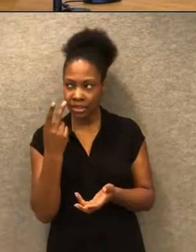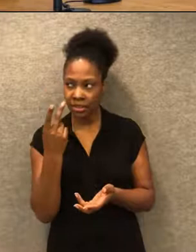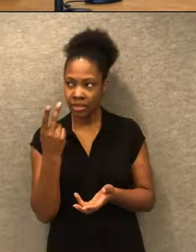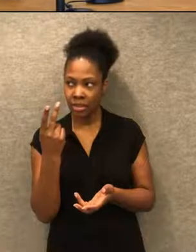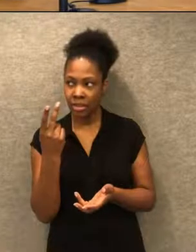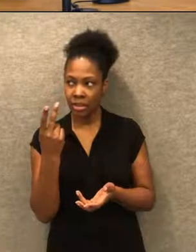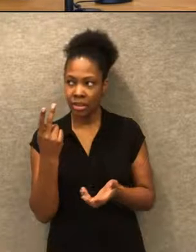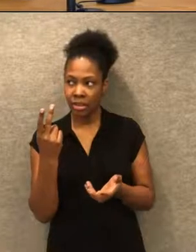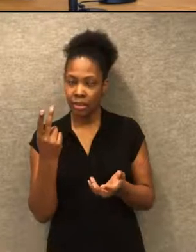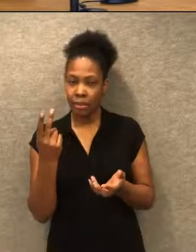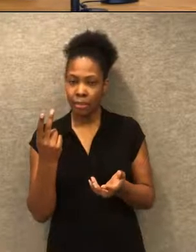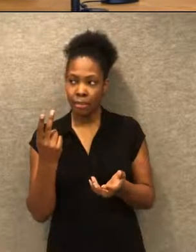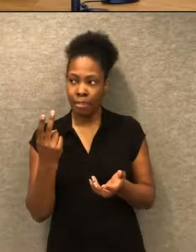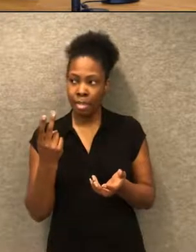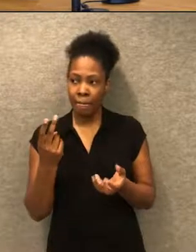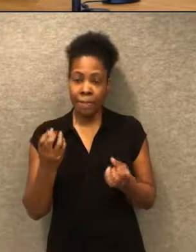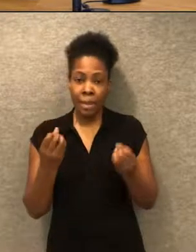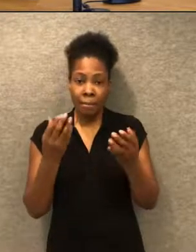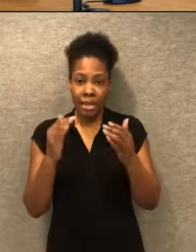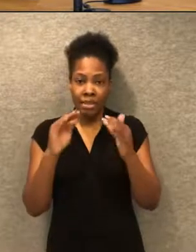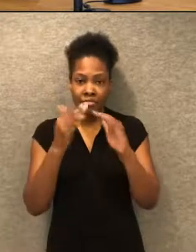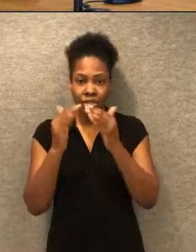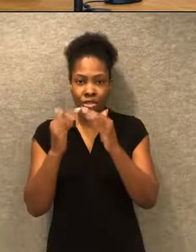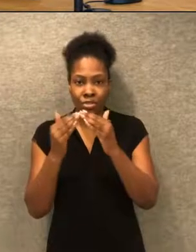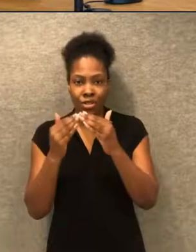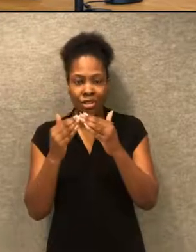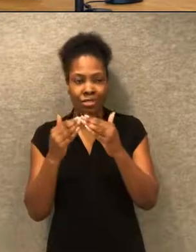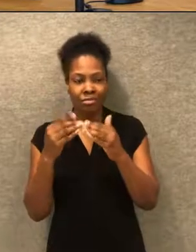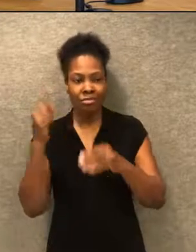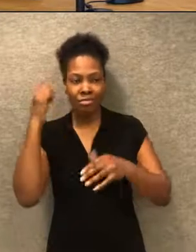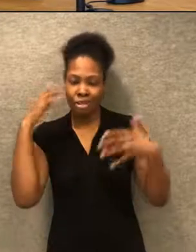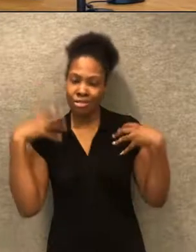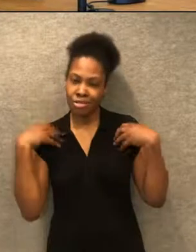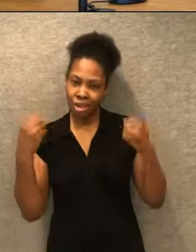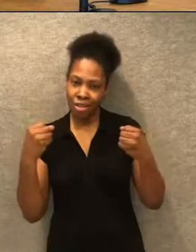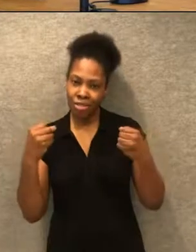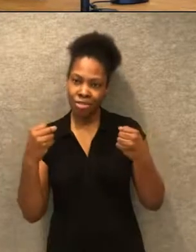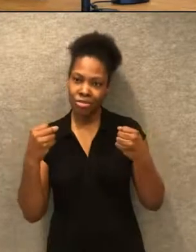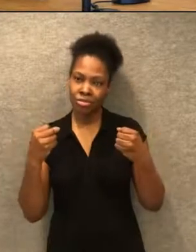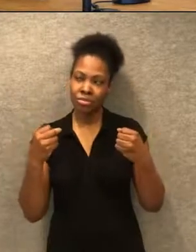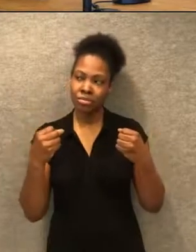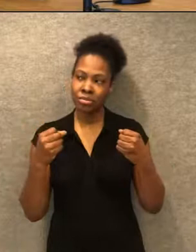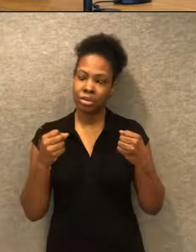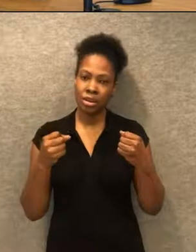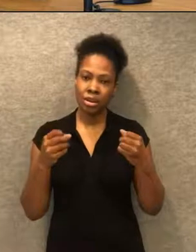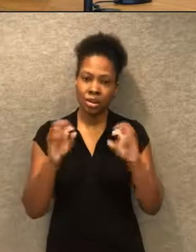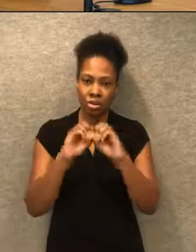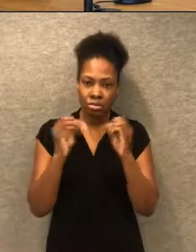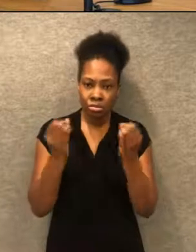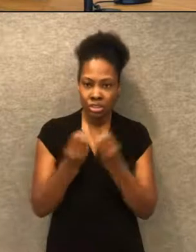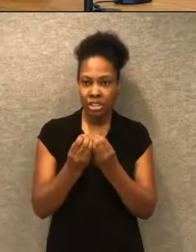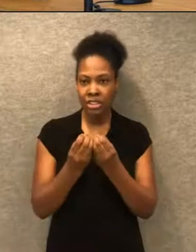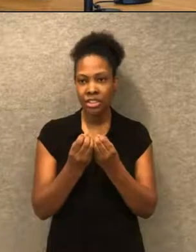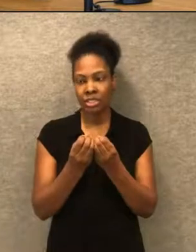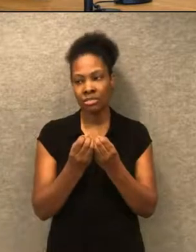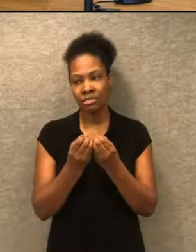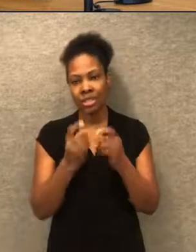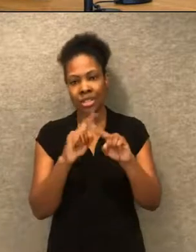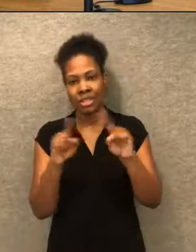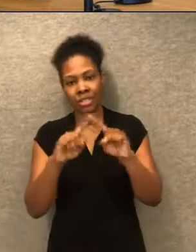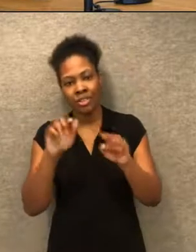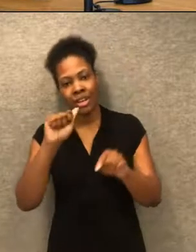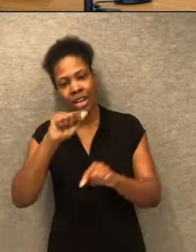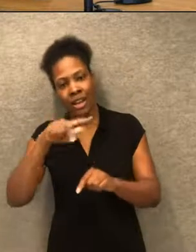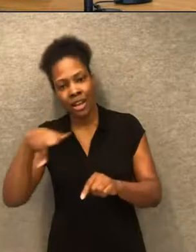I have seen many community mental health organizations, even different apps that are offering like free